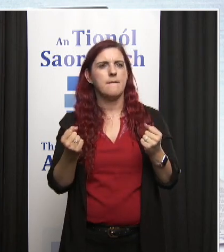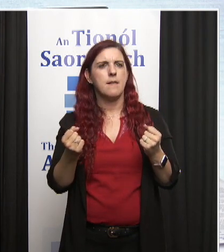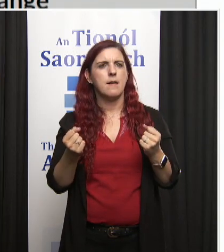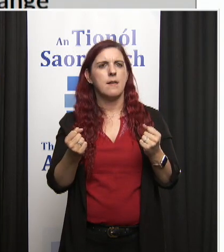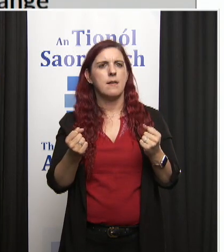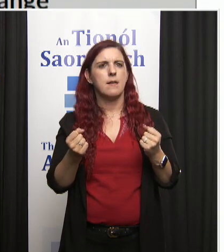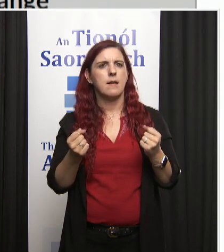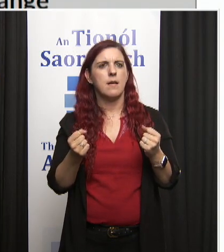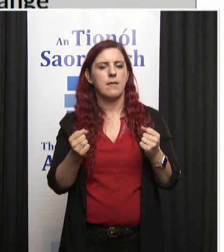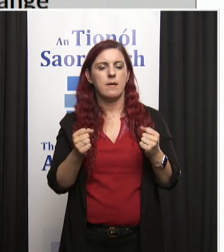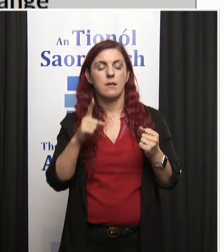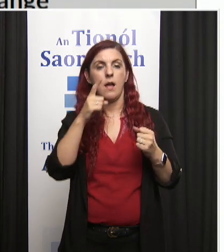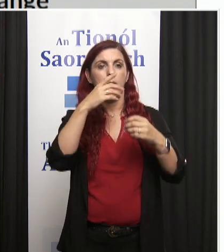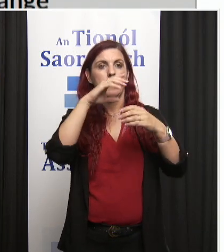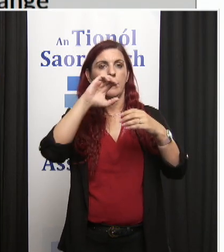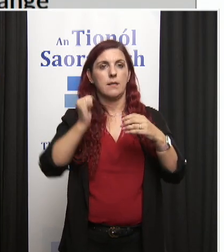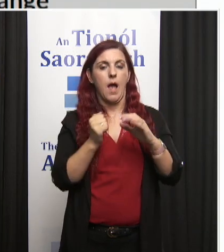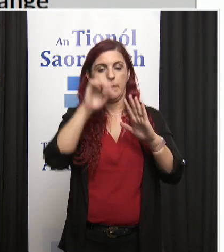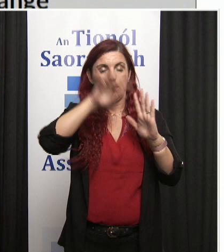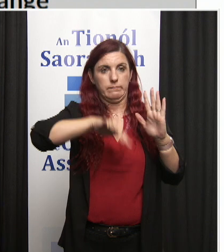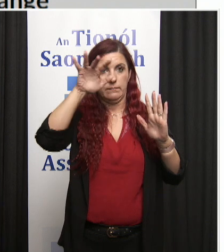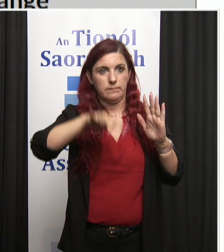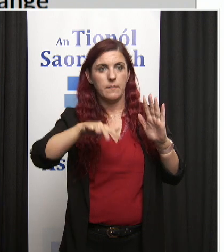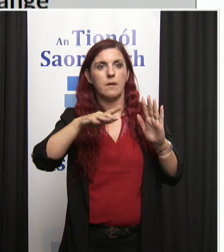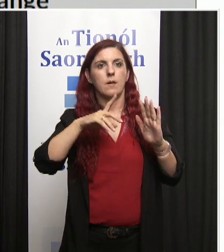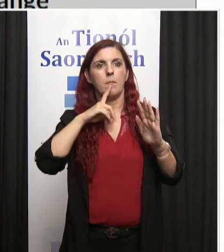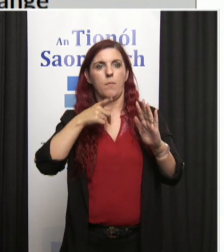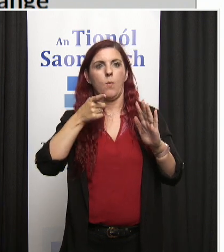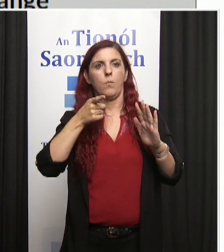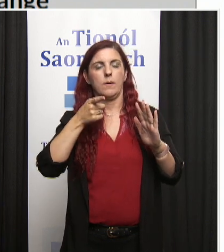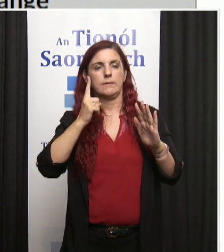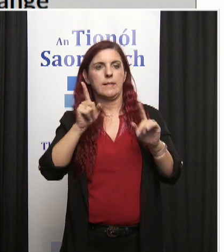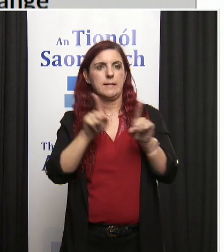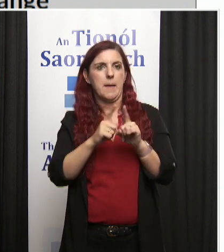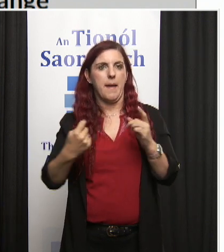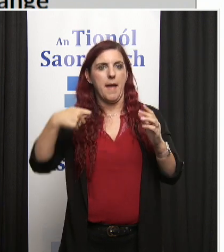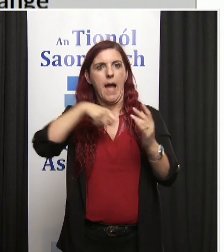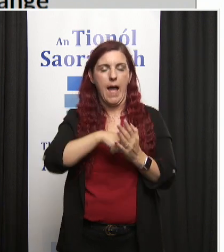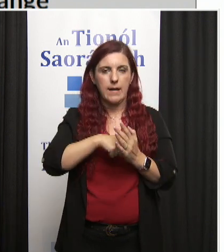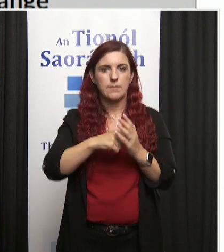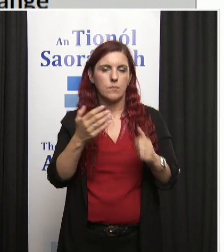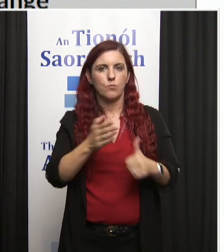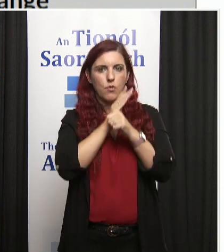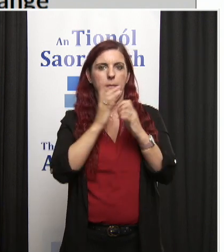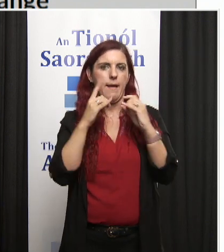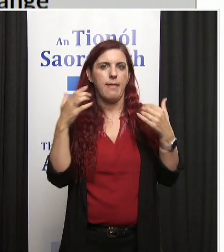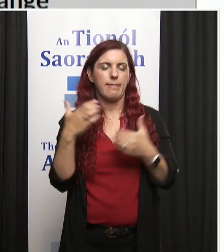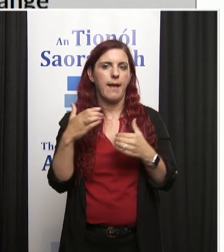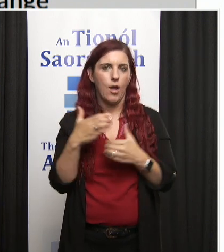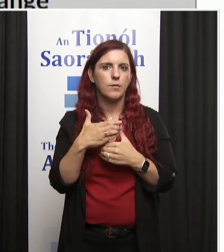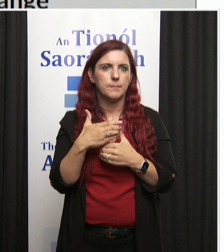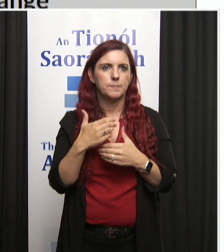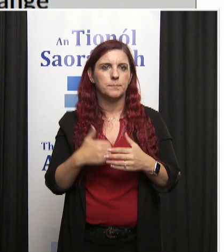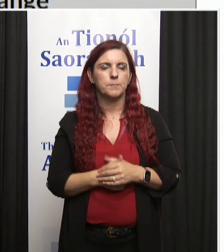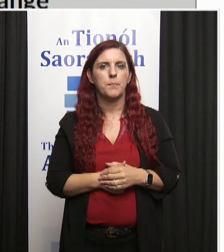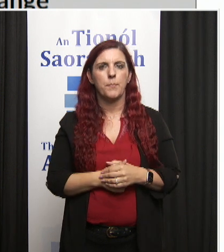so on this slide we agreed on most of these. We have one inclusion for primary health